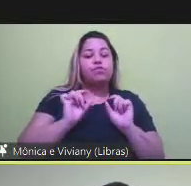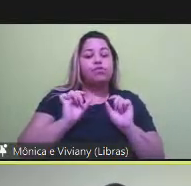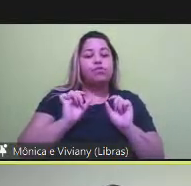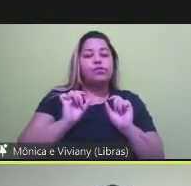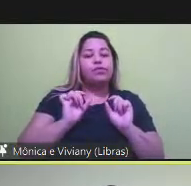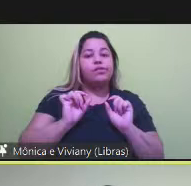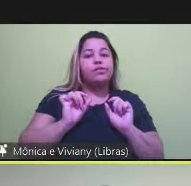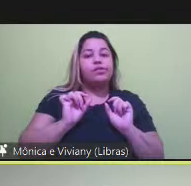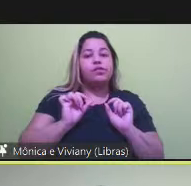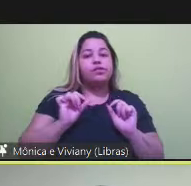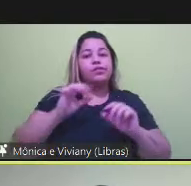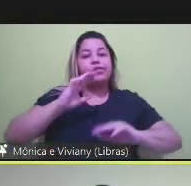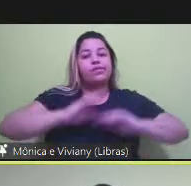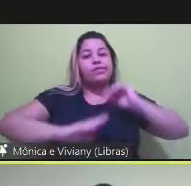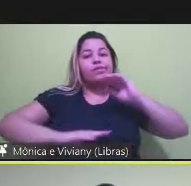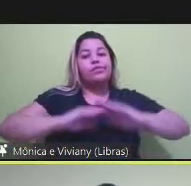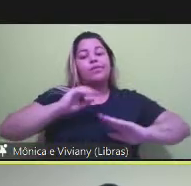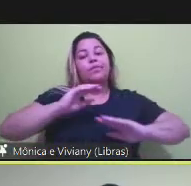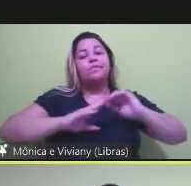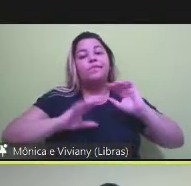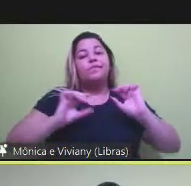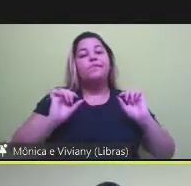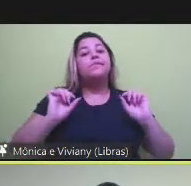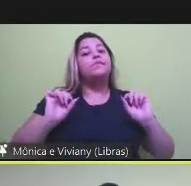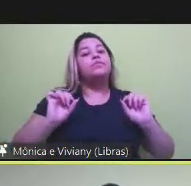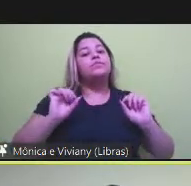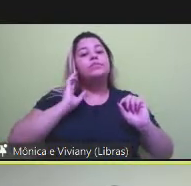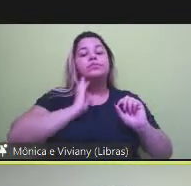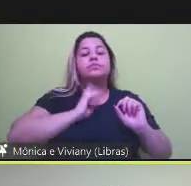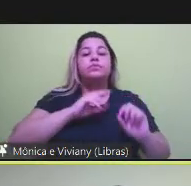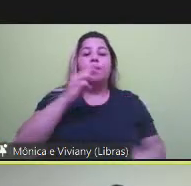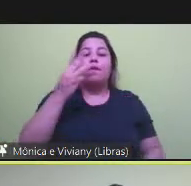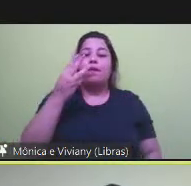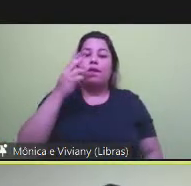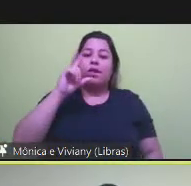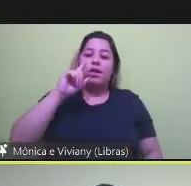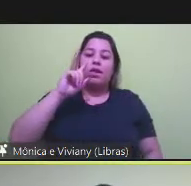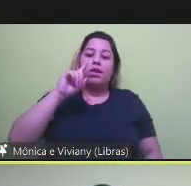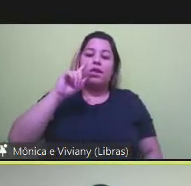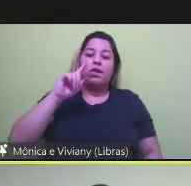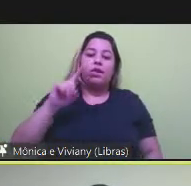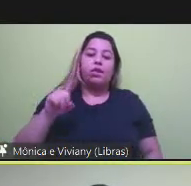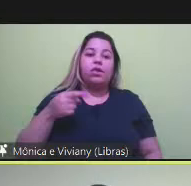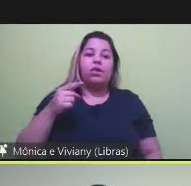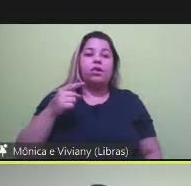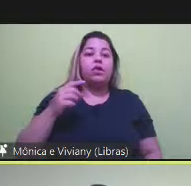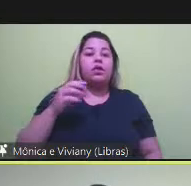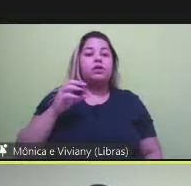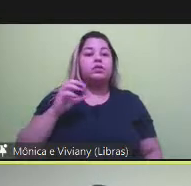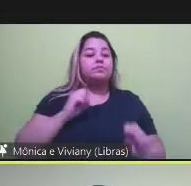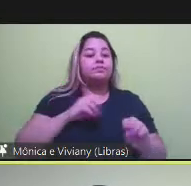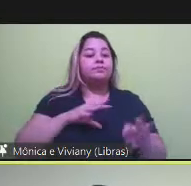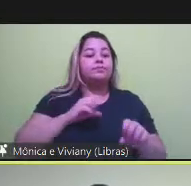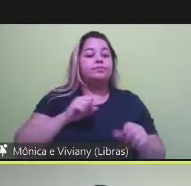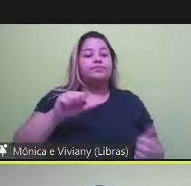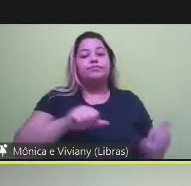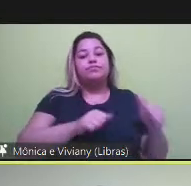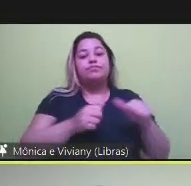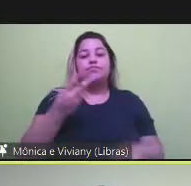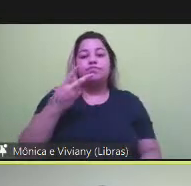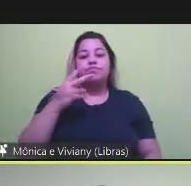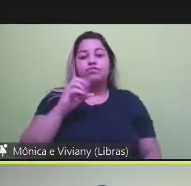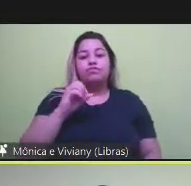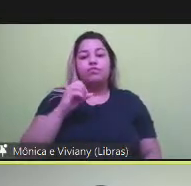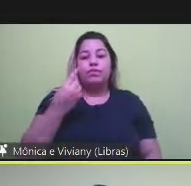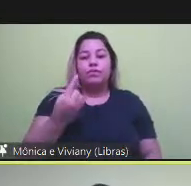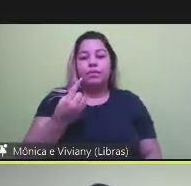this action. And it was a total of more than 3,000